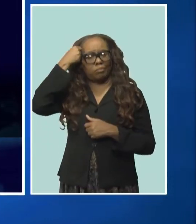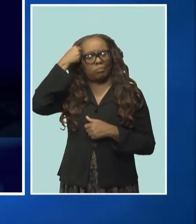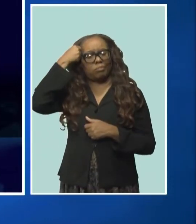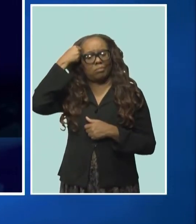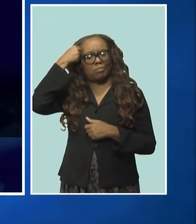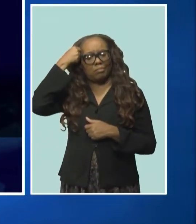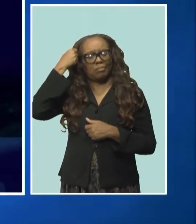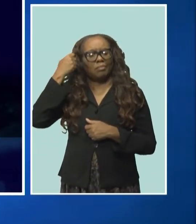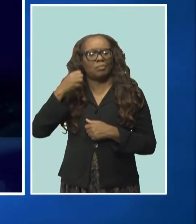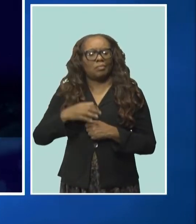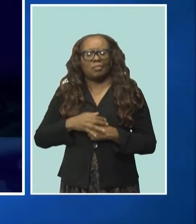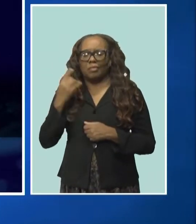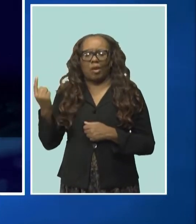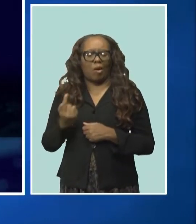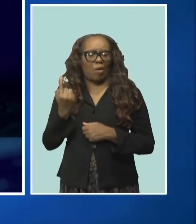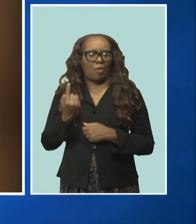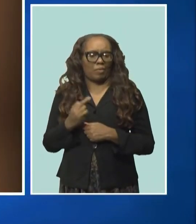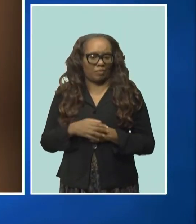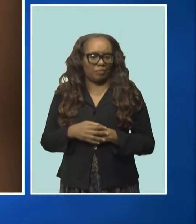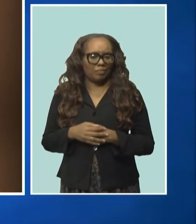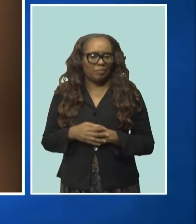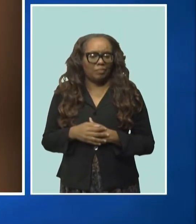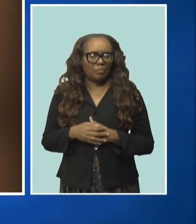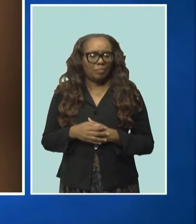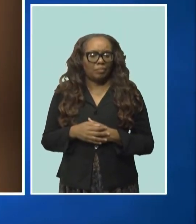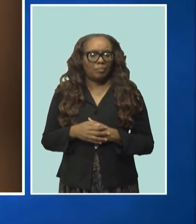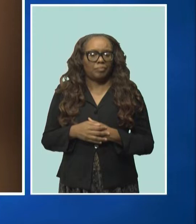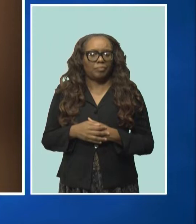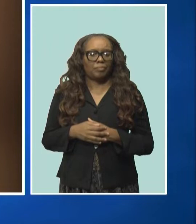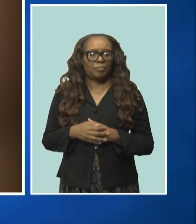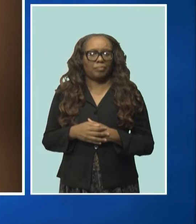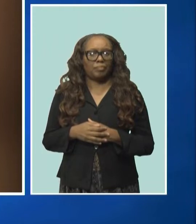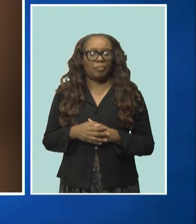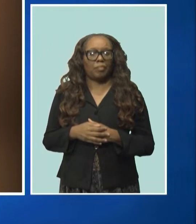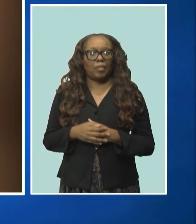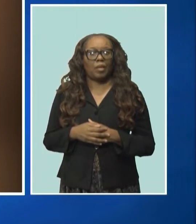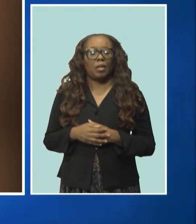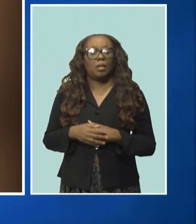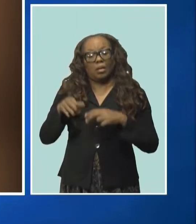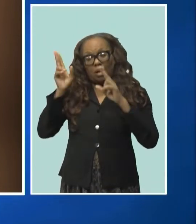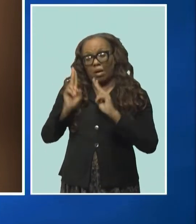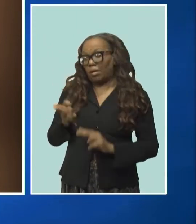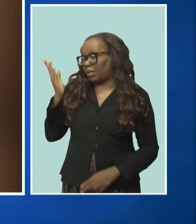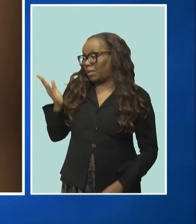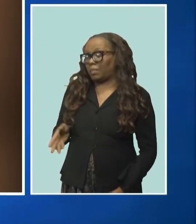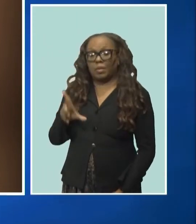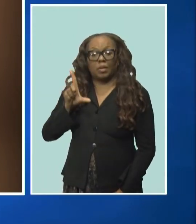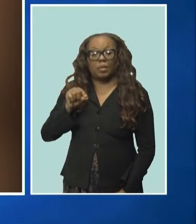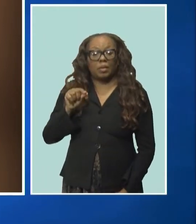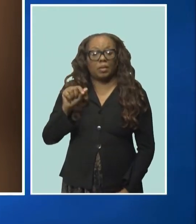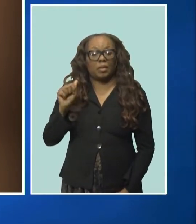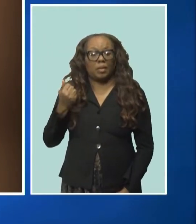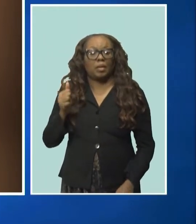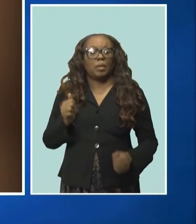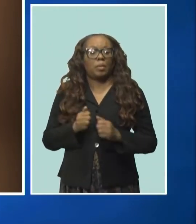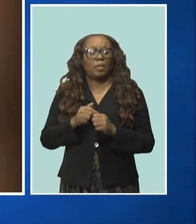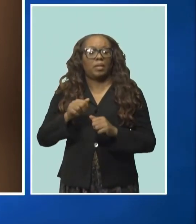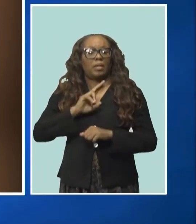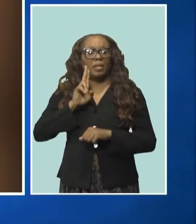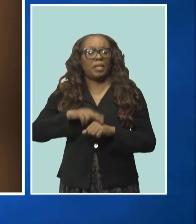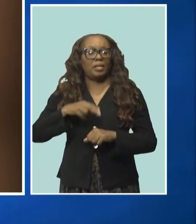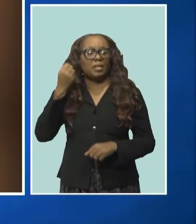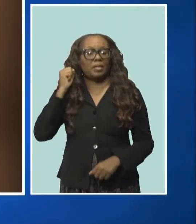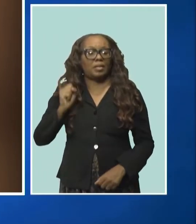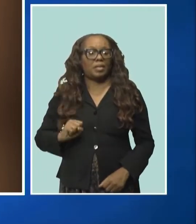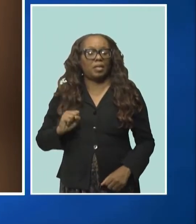somewhere and beyond. Mr. Alen was honoured in 2010 by the Barbadian government with the National Silver Crown of